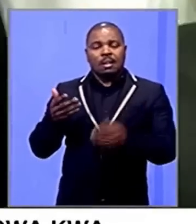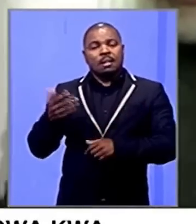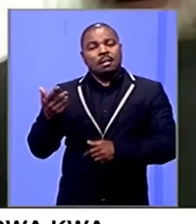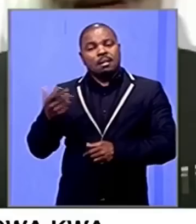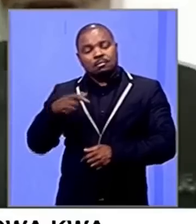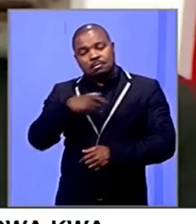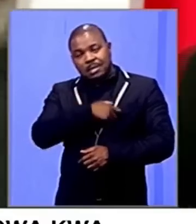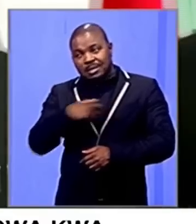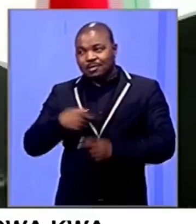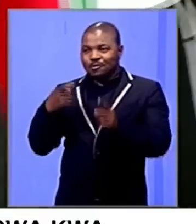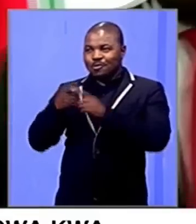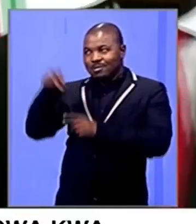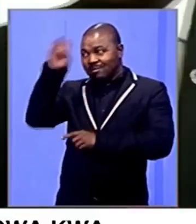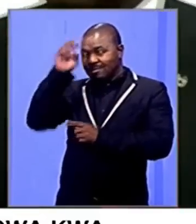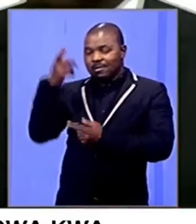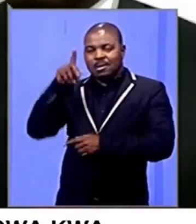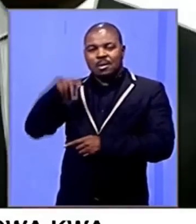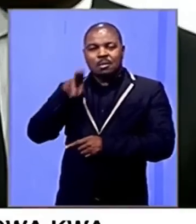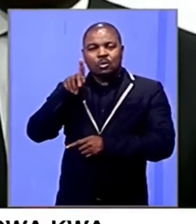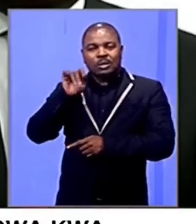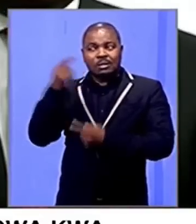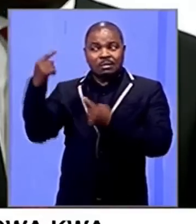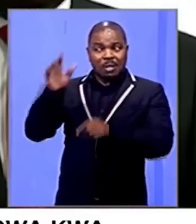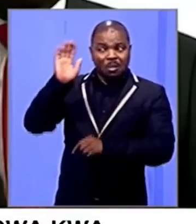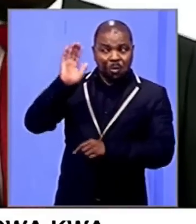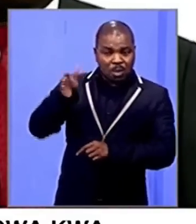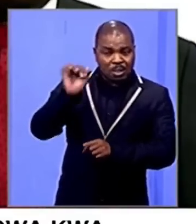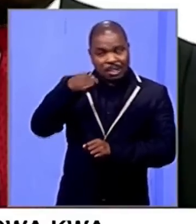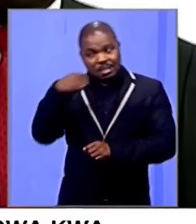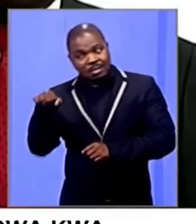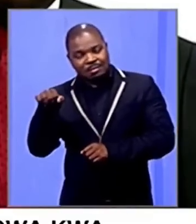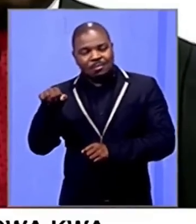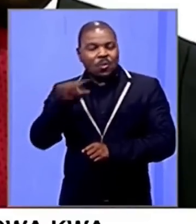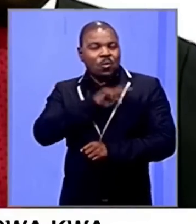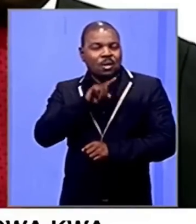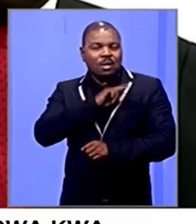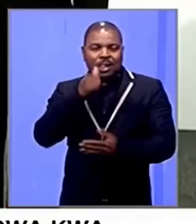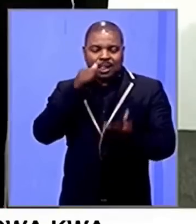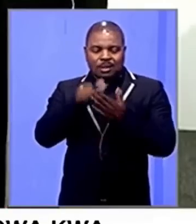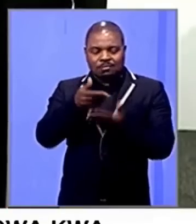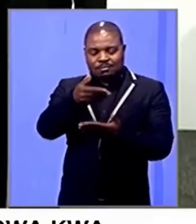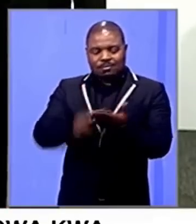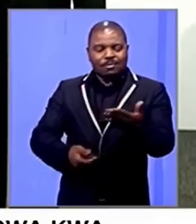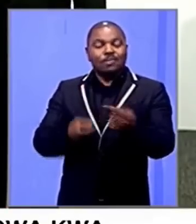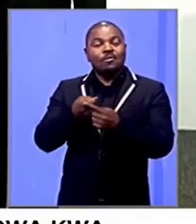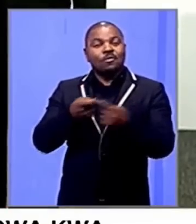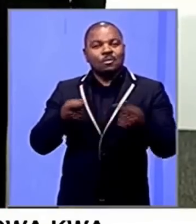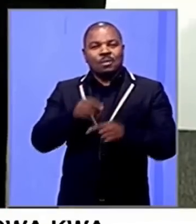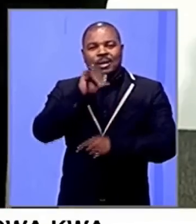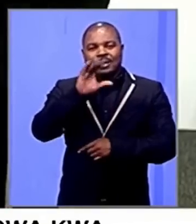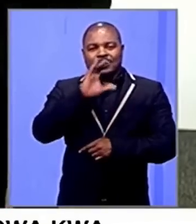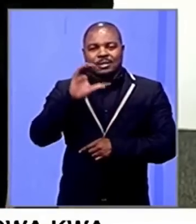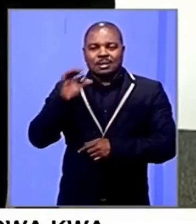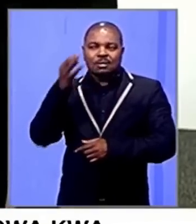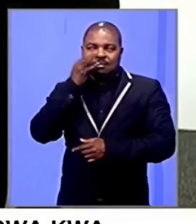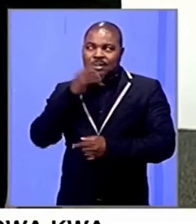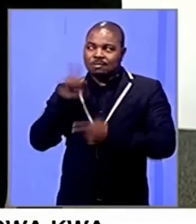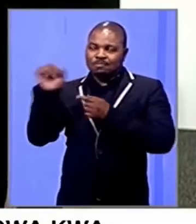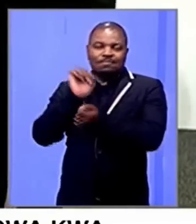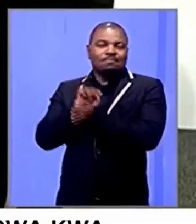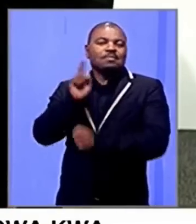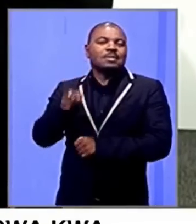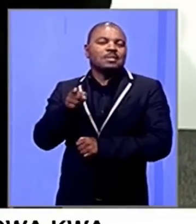Russia Vladimir Putin o tla tsenela kopano kgotsa nnyaa. Se e le ka ntlha ya lekwalotshwaro kgatlhanong nae le le rebotsweng ke